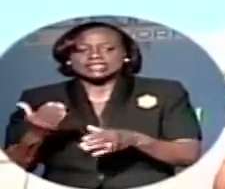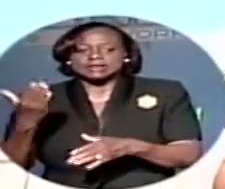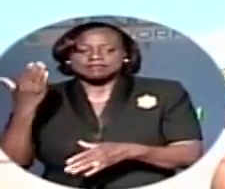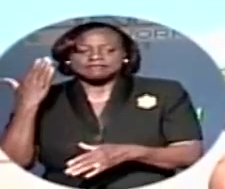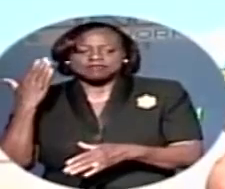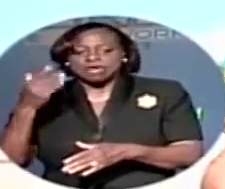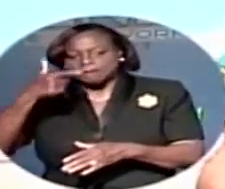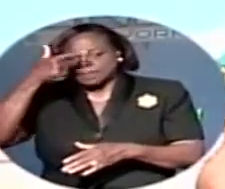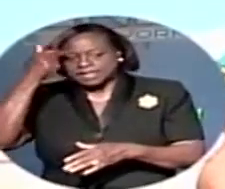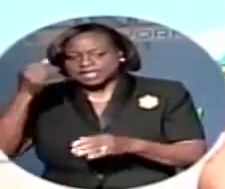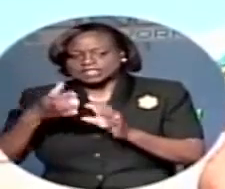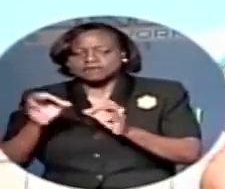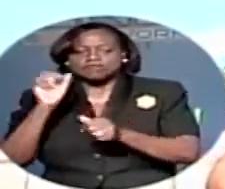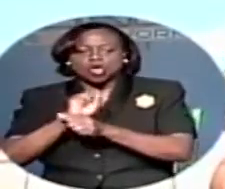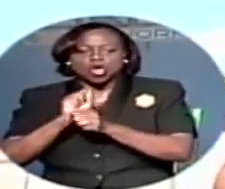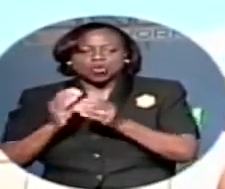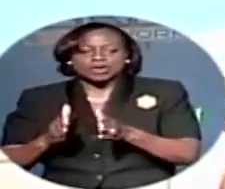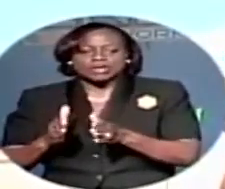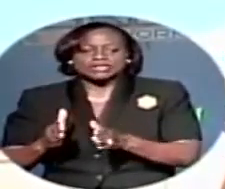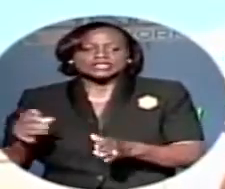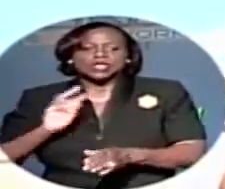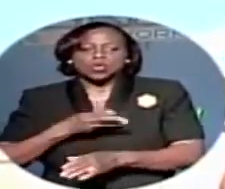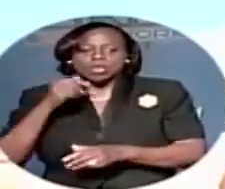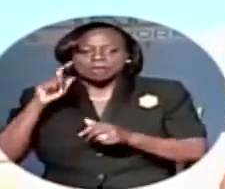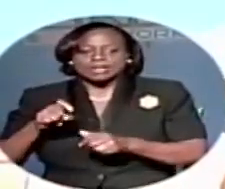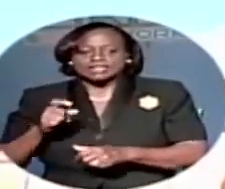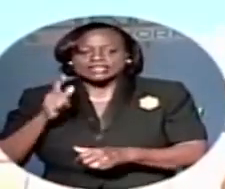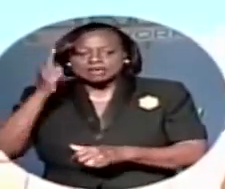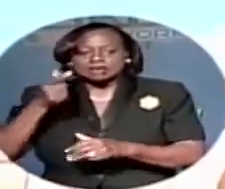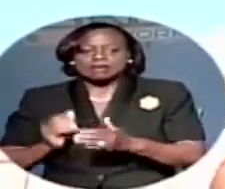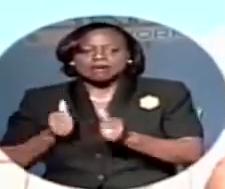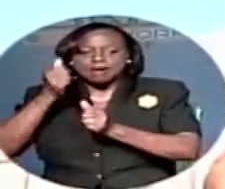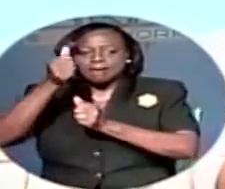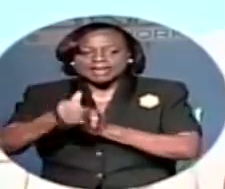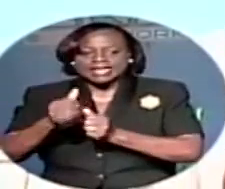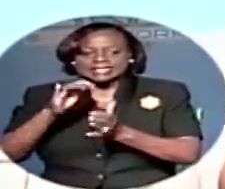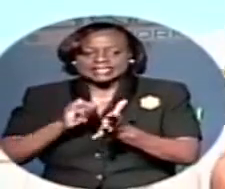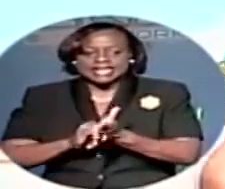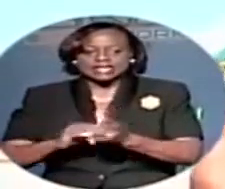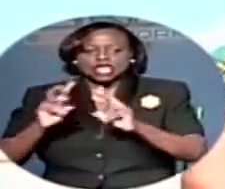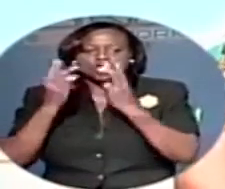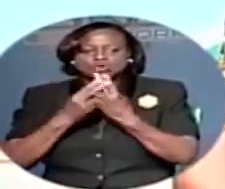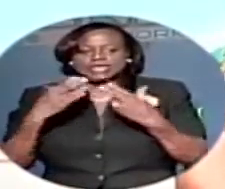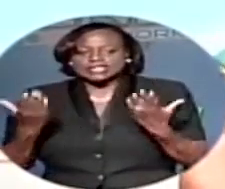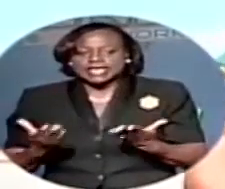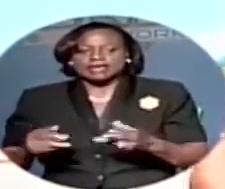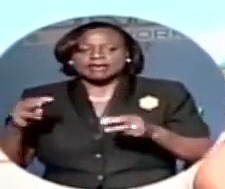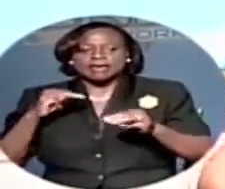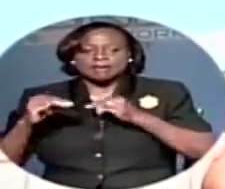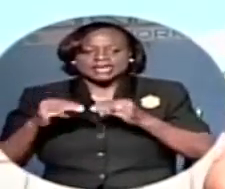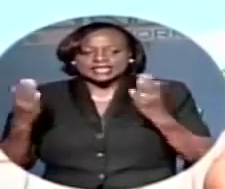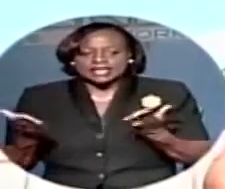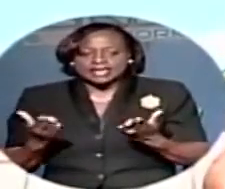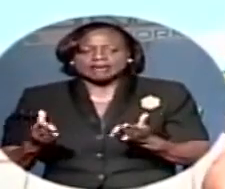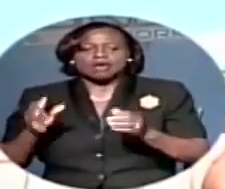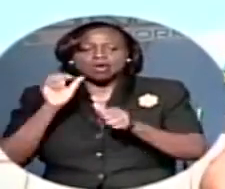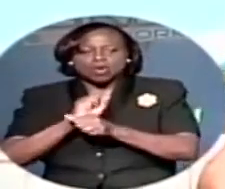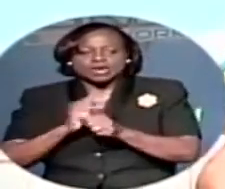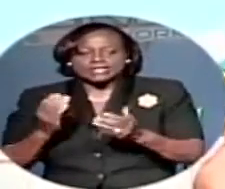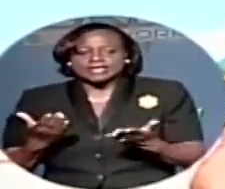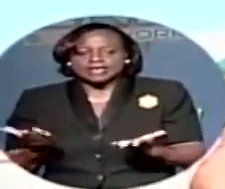employees, we have to look past that, because the union is here, management is here, the employees are there. So we are there to work on behalf of